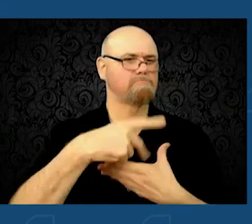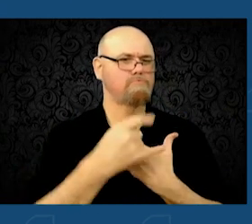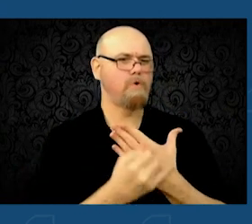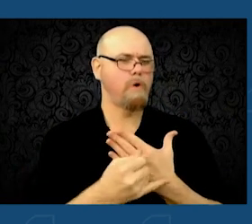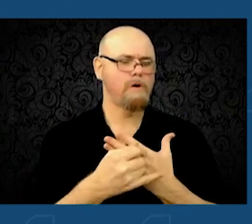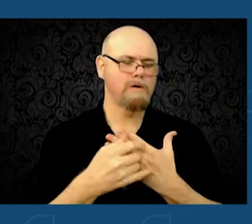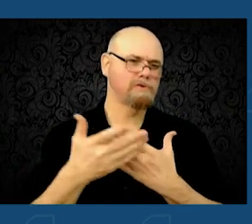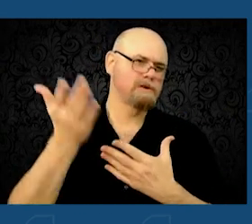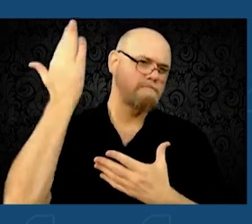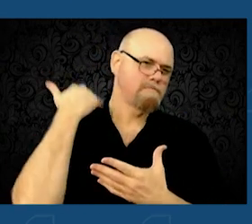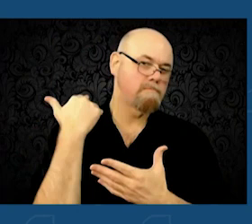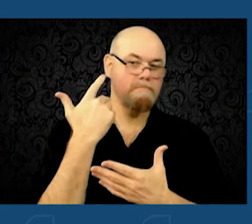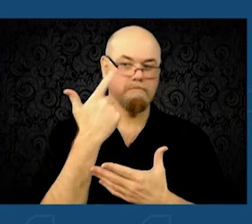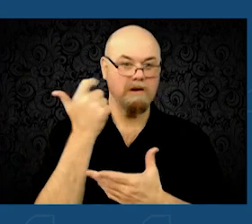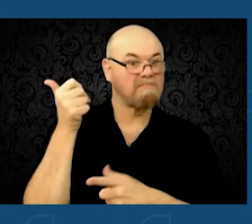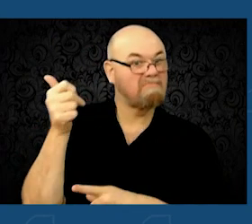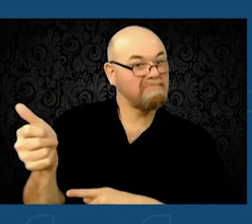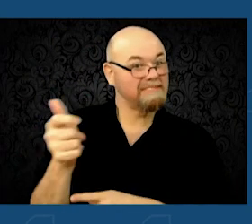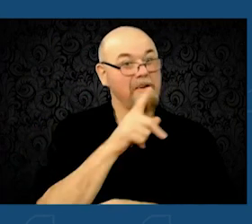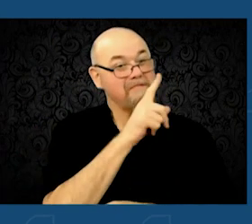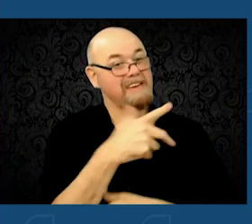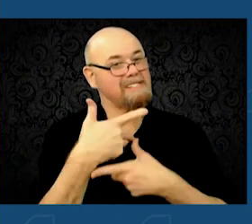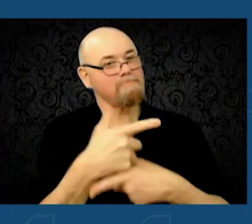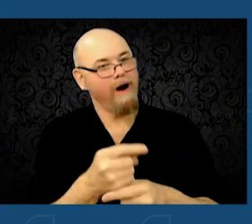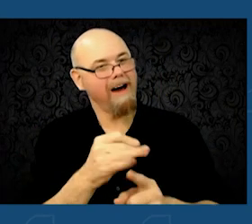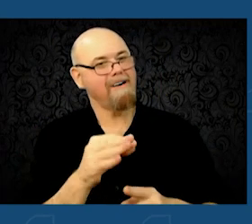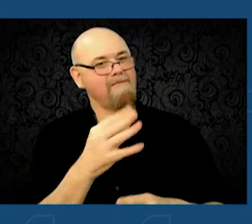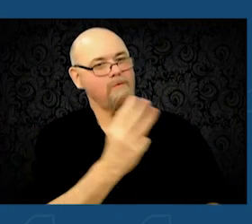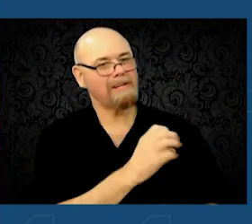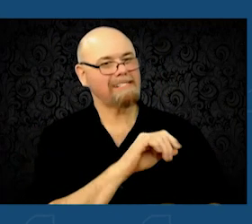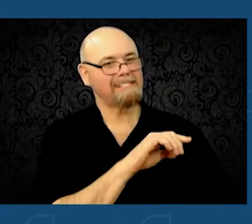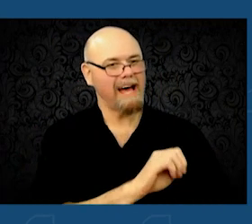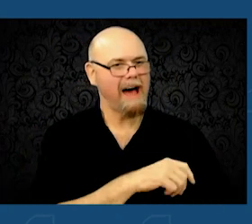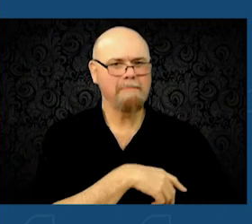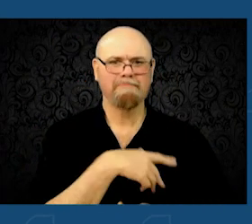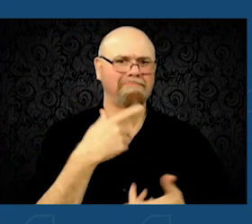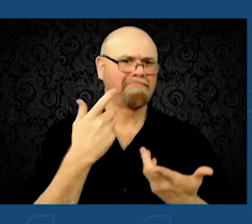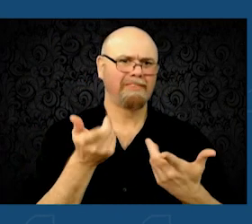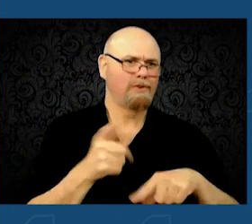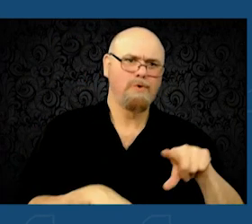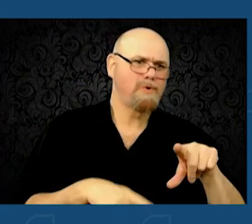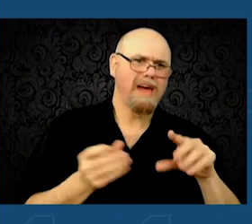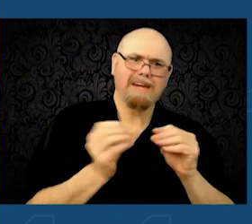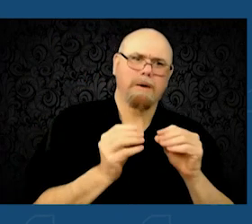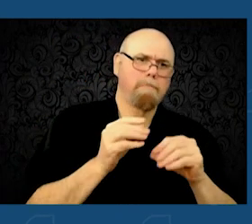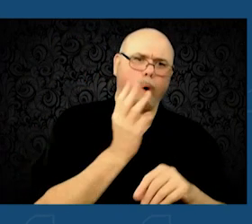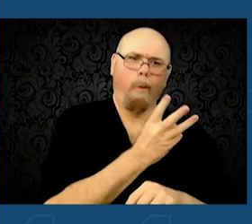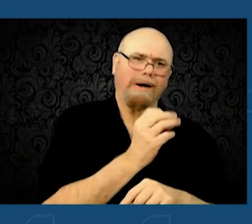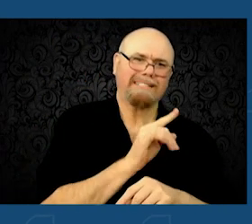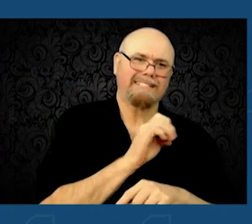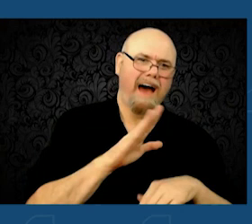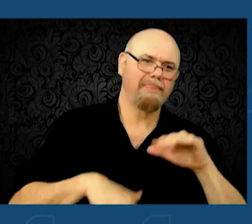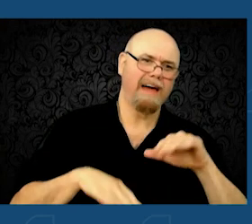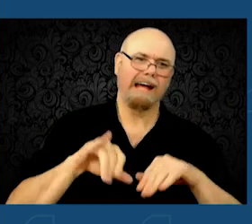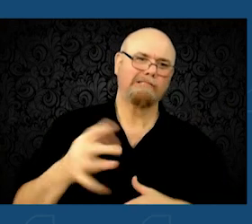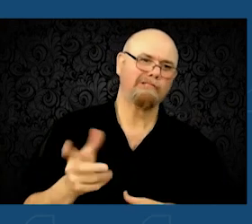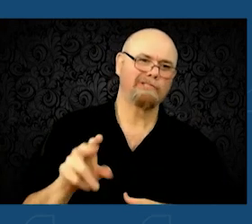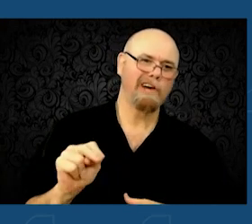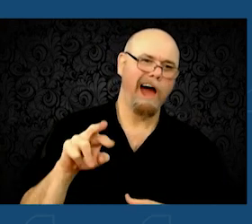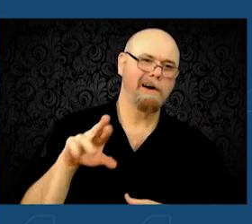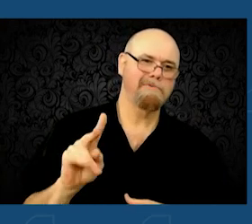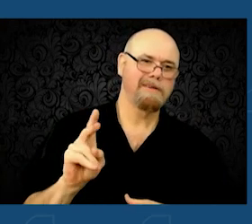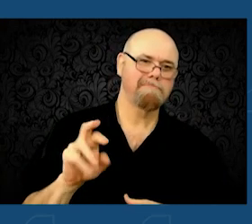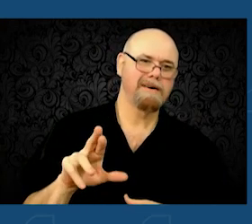course, because he's a product of the West Side. You can't get more West Side than John Rivera. John helped